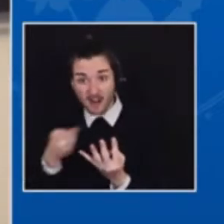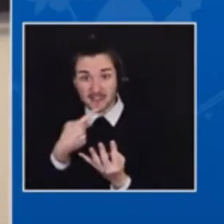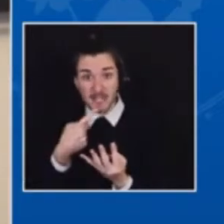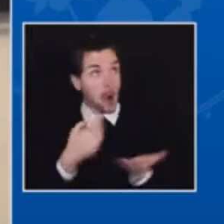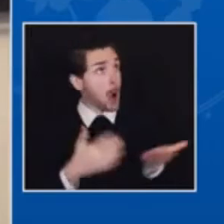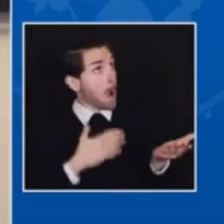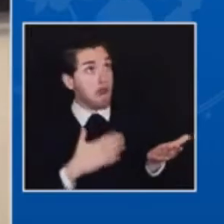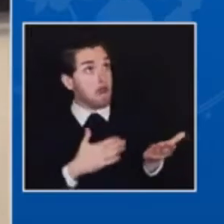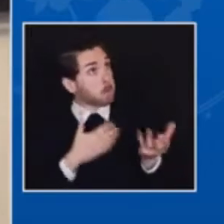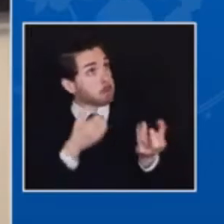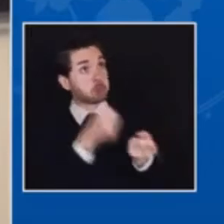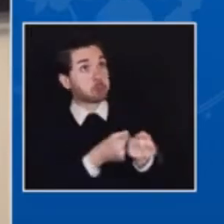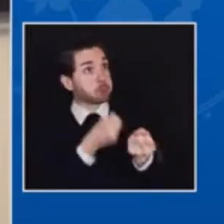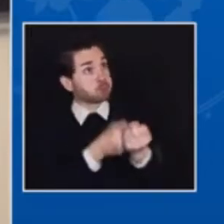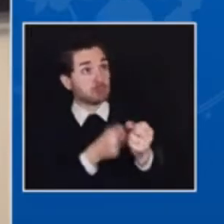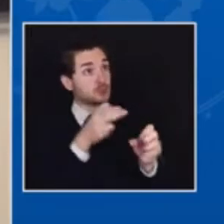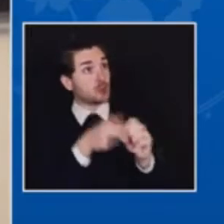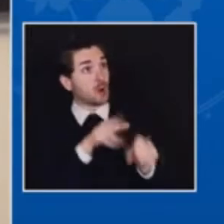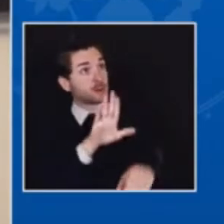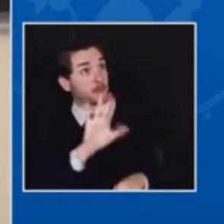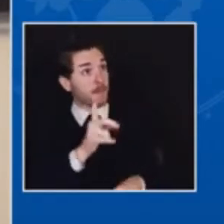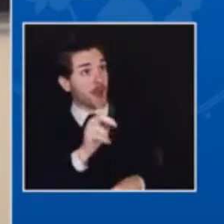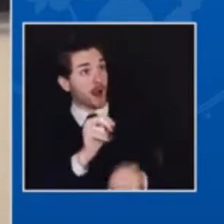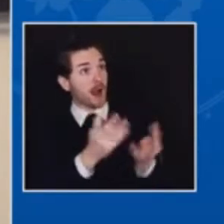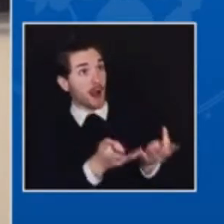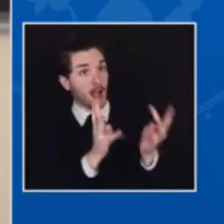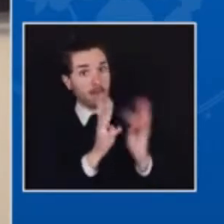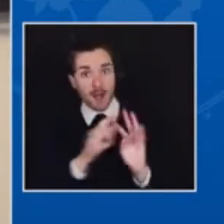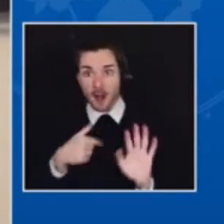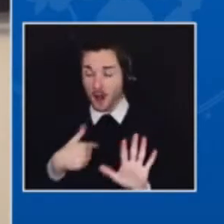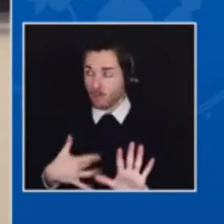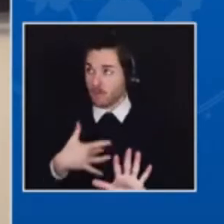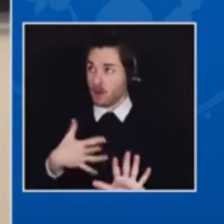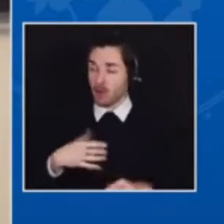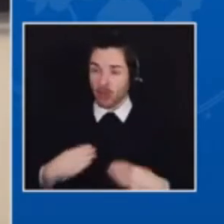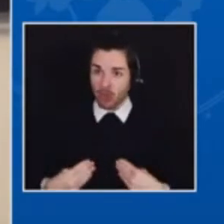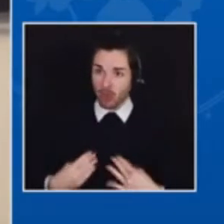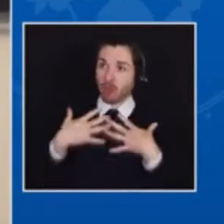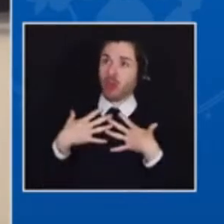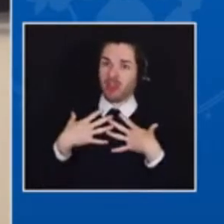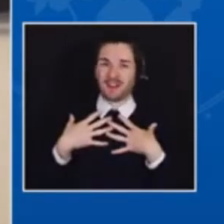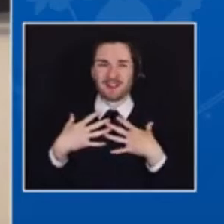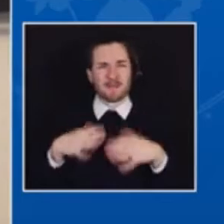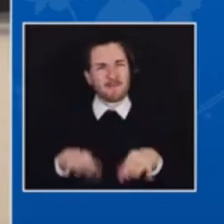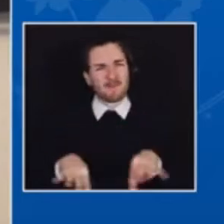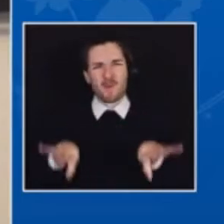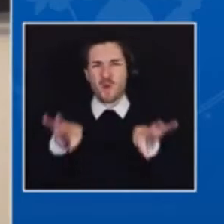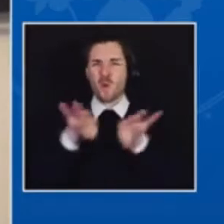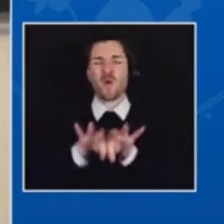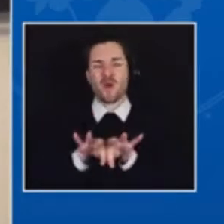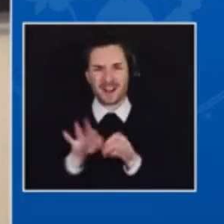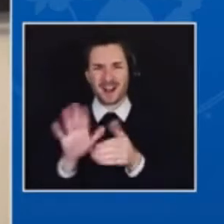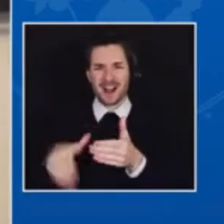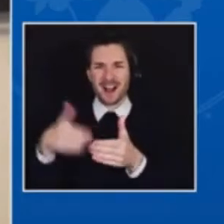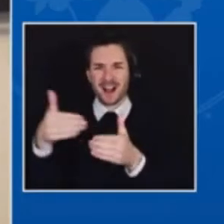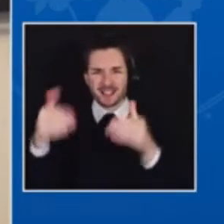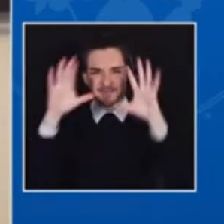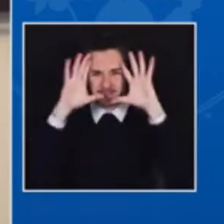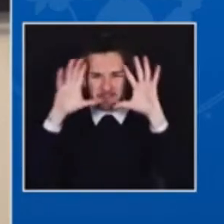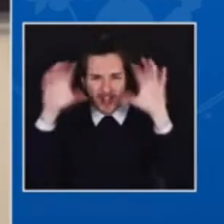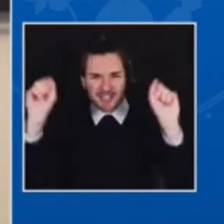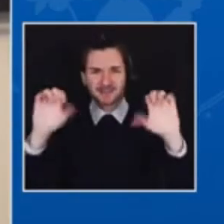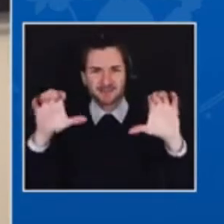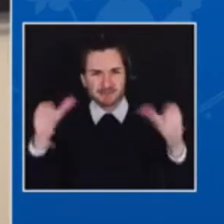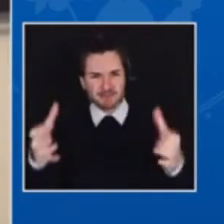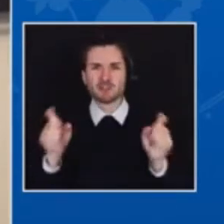because a positive sign because we know that the American people are not expecting obstruction they're expecting uh members of both